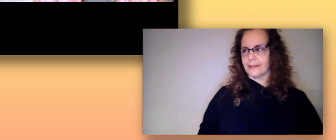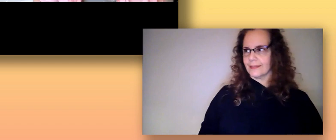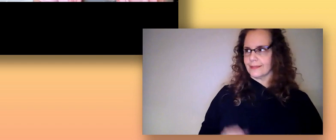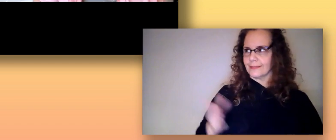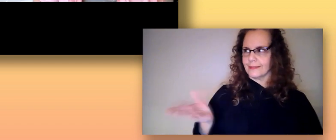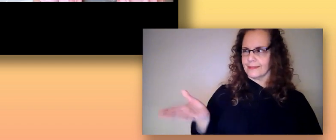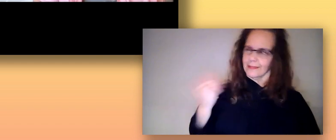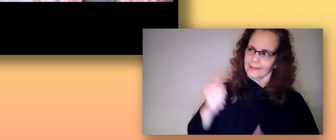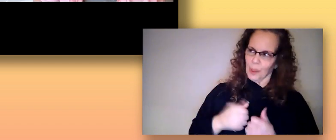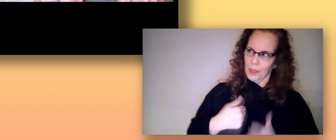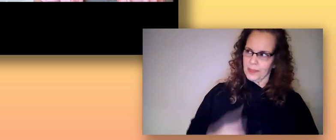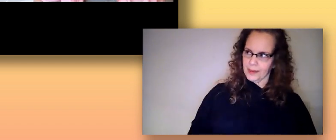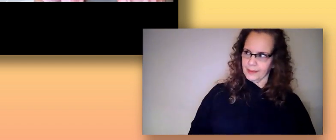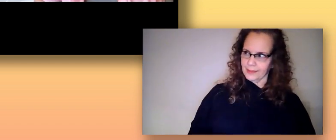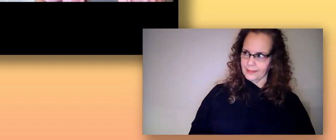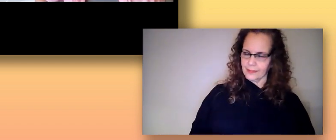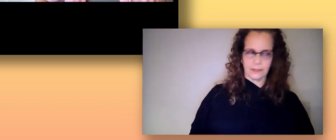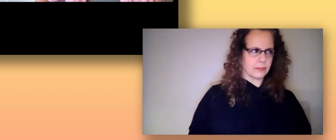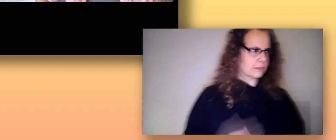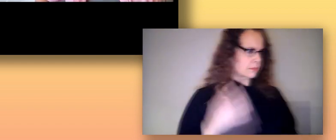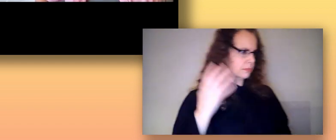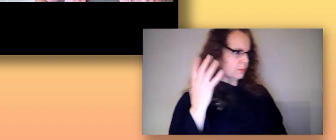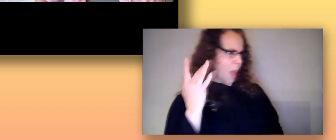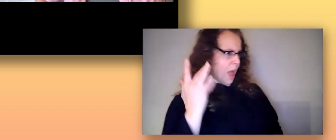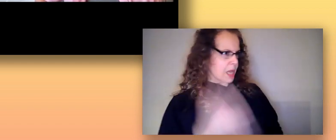Come with me. Why?